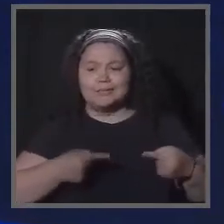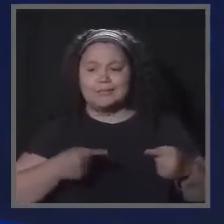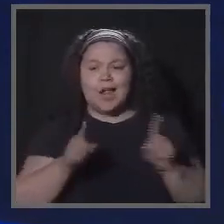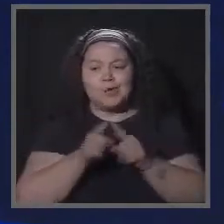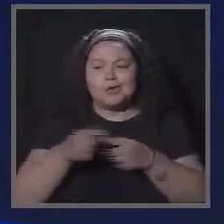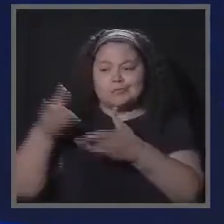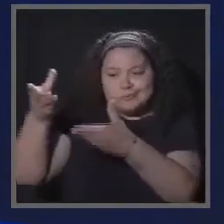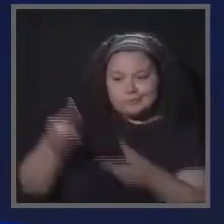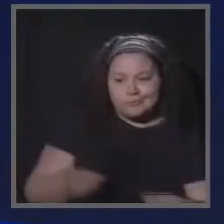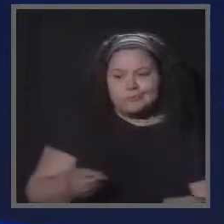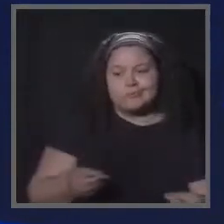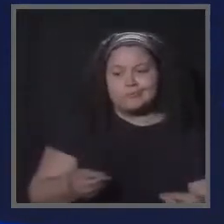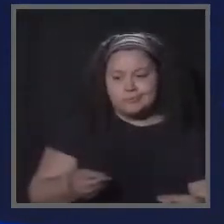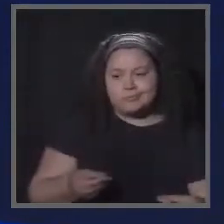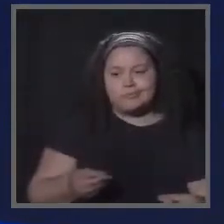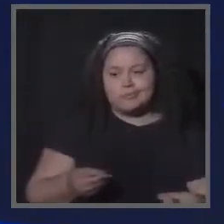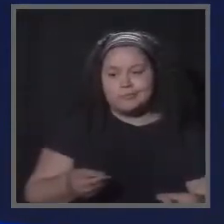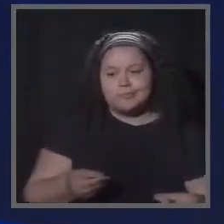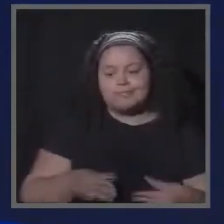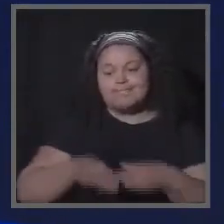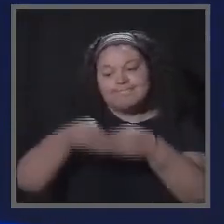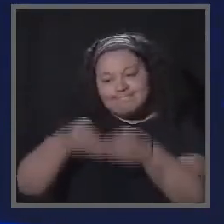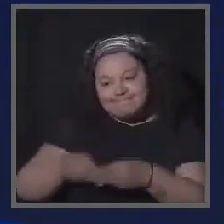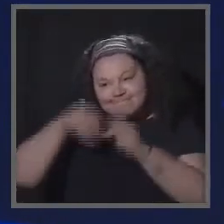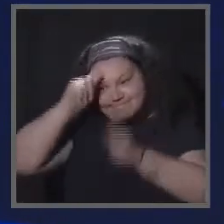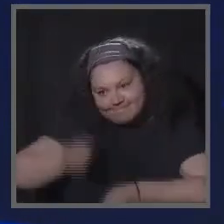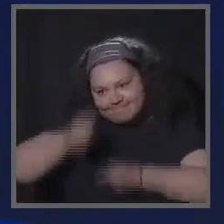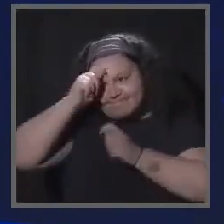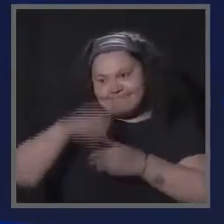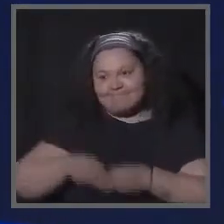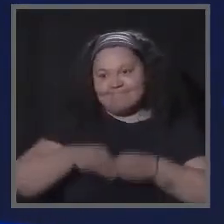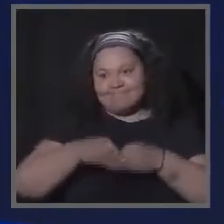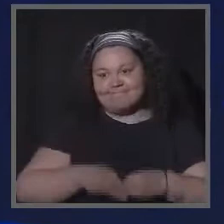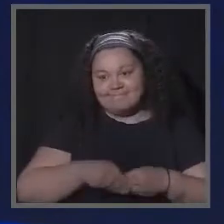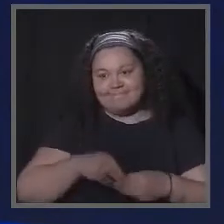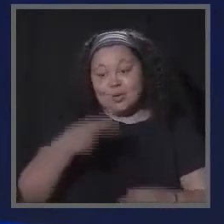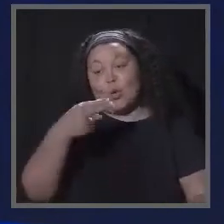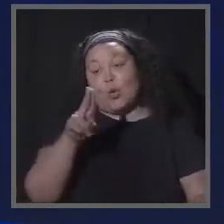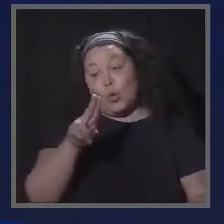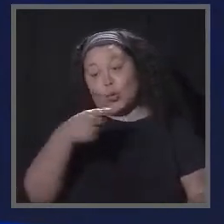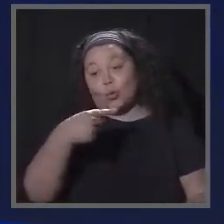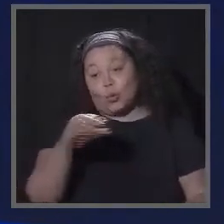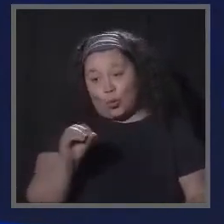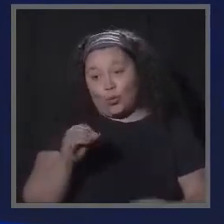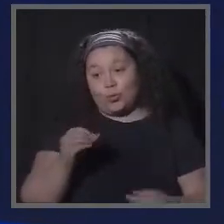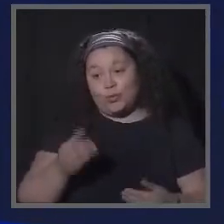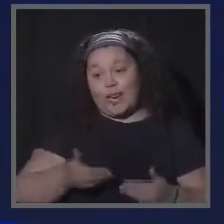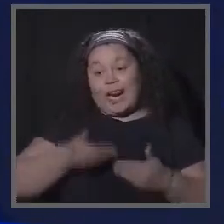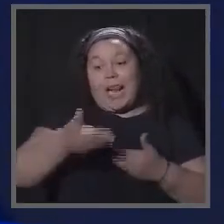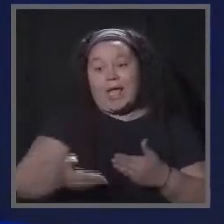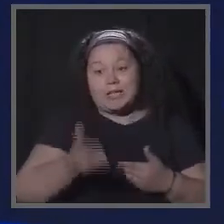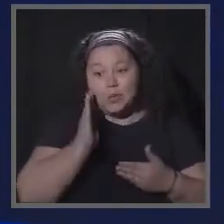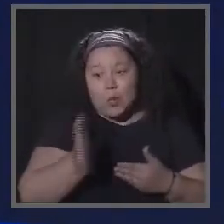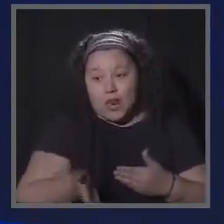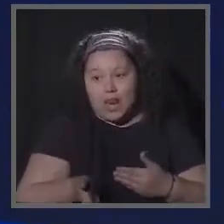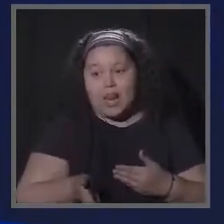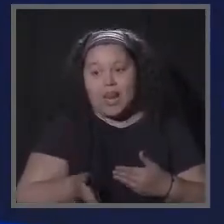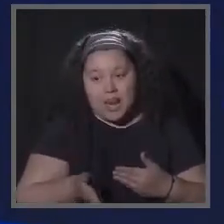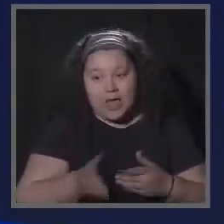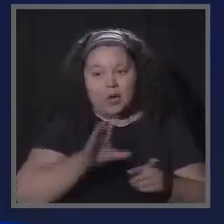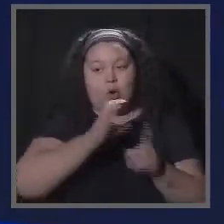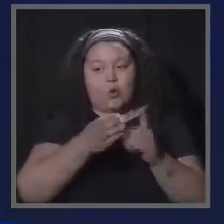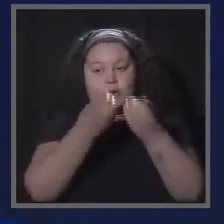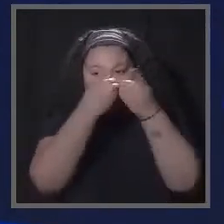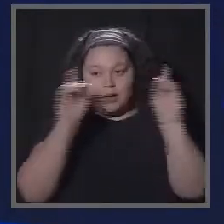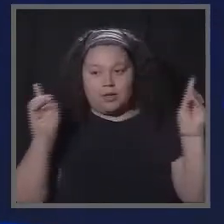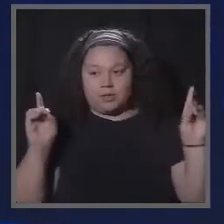to complement and add on what Hugo was just presenting about cultural democracy. So you have a couple of